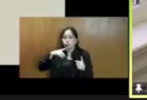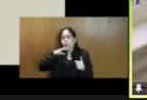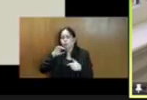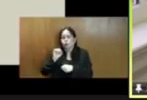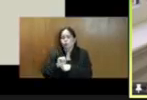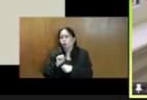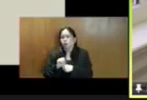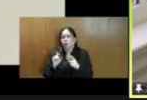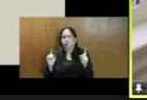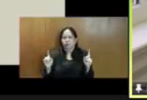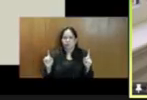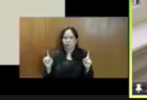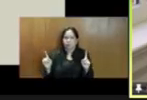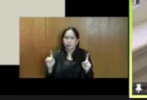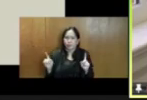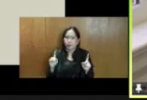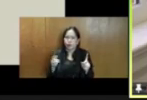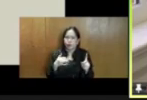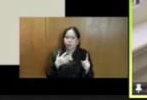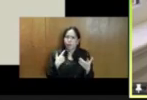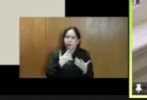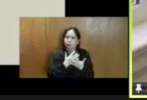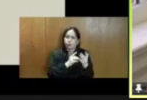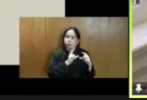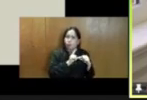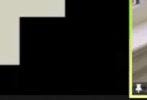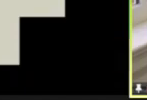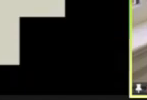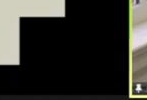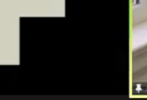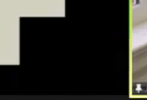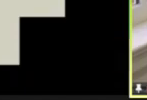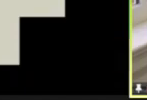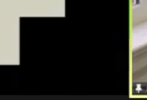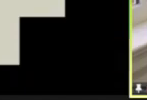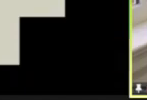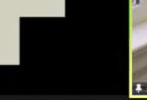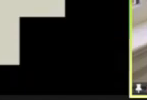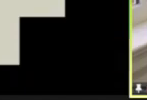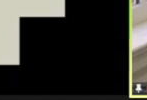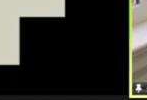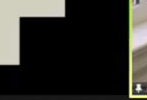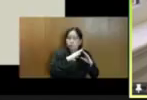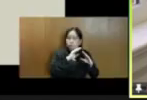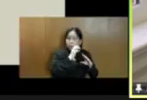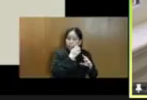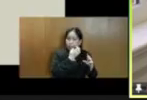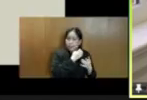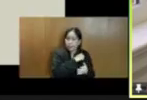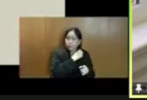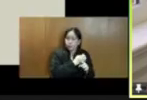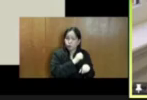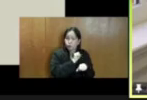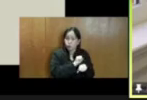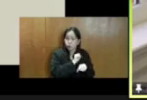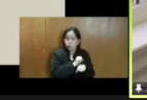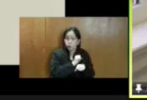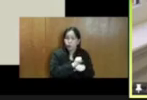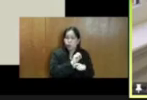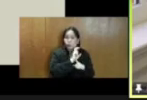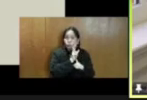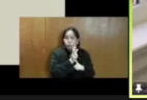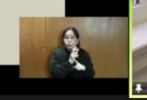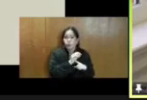of job length for solar workers and for wind workers. But again, this is, you know, maybe 2 to 3 months